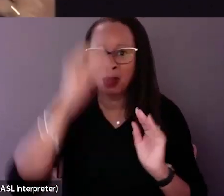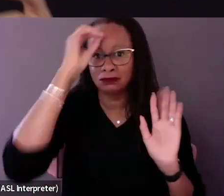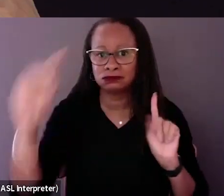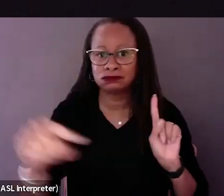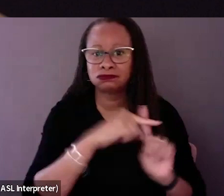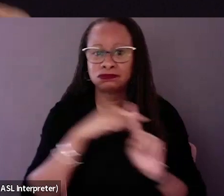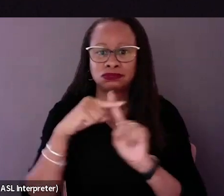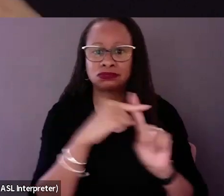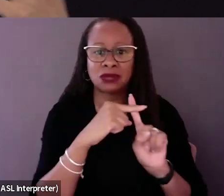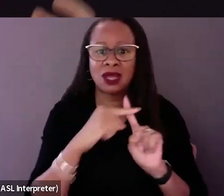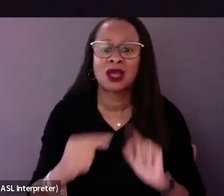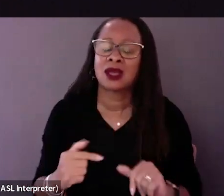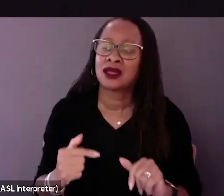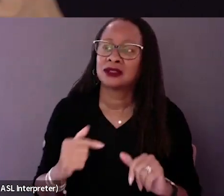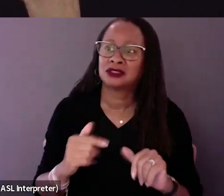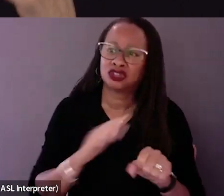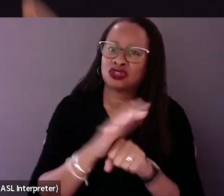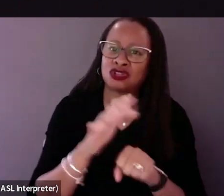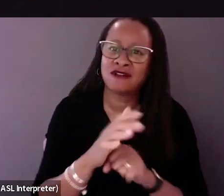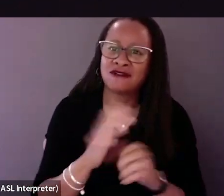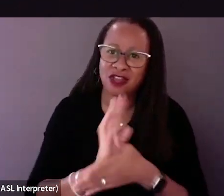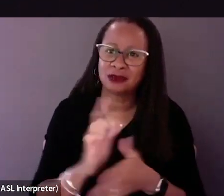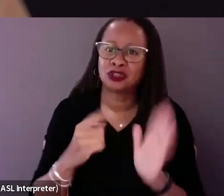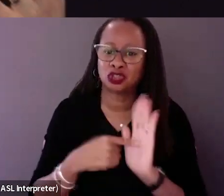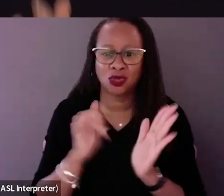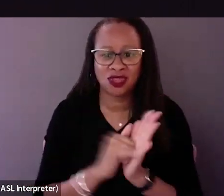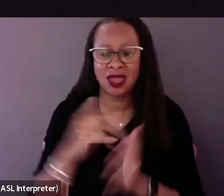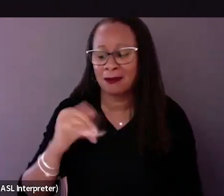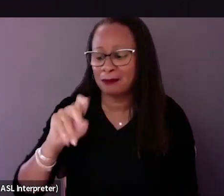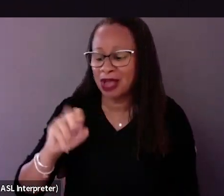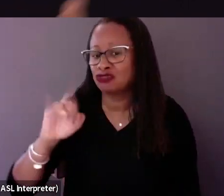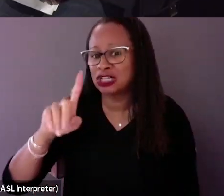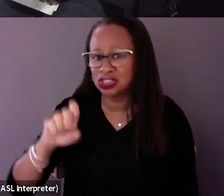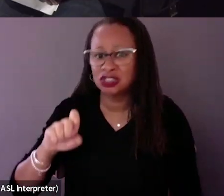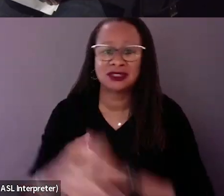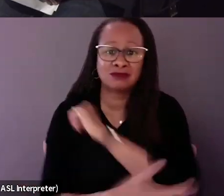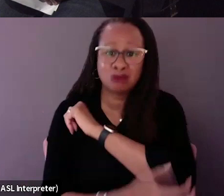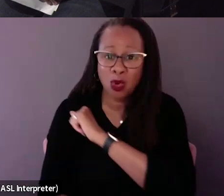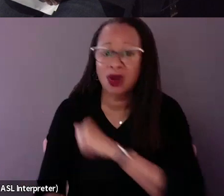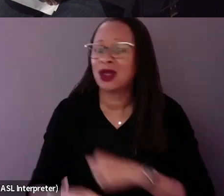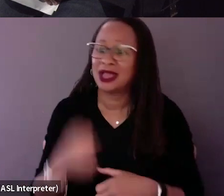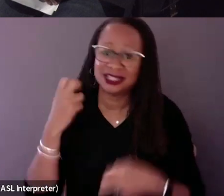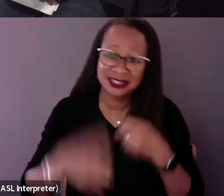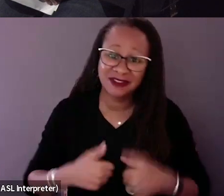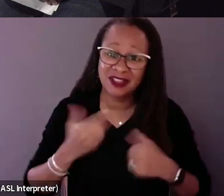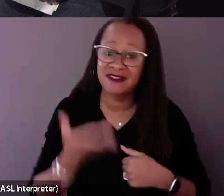enough films that show that Pine Ridge is impoverished in ways and that it's tough to live there. But we wanted to show, I think, the other side